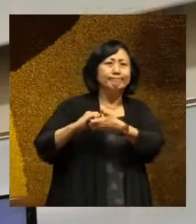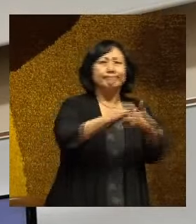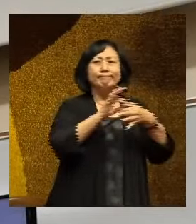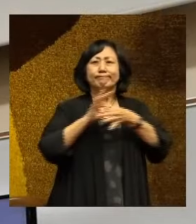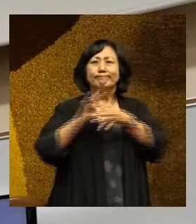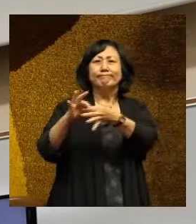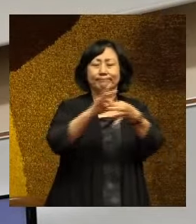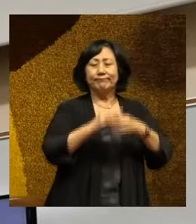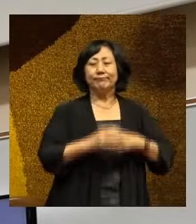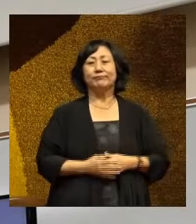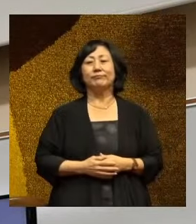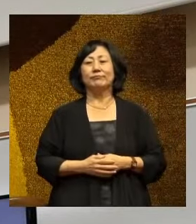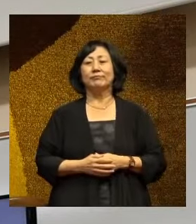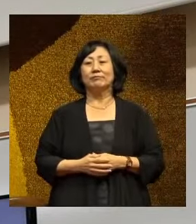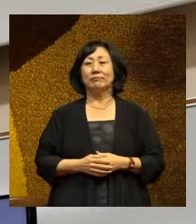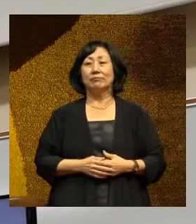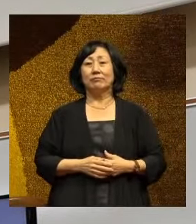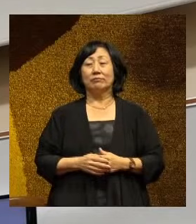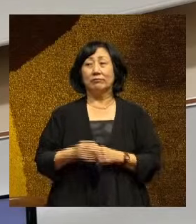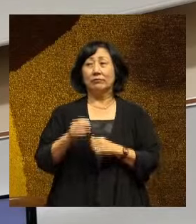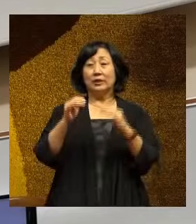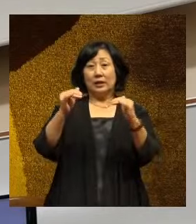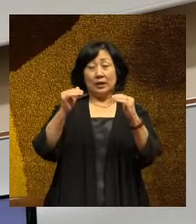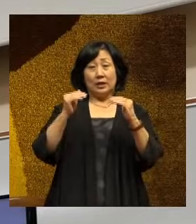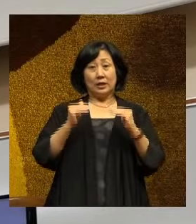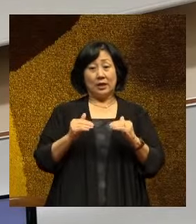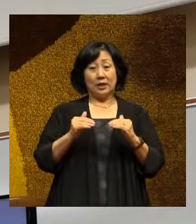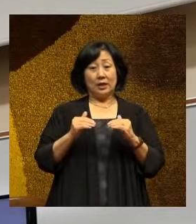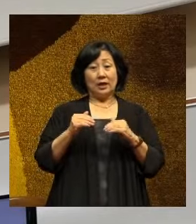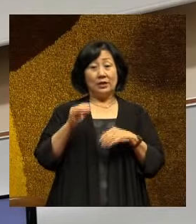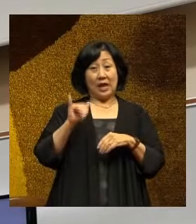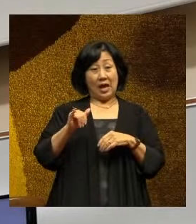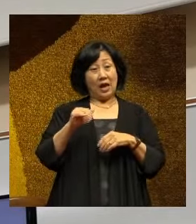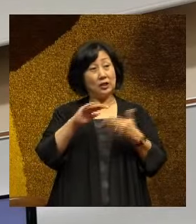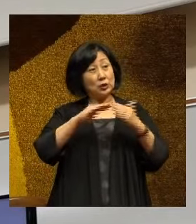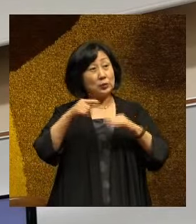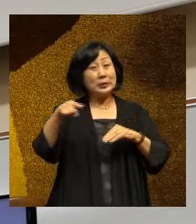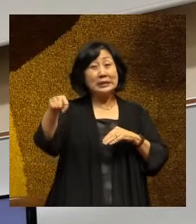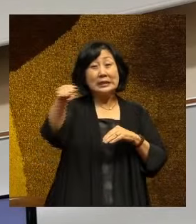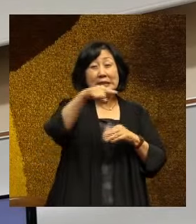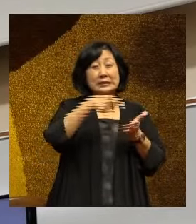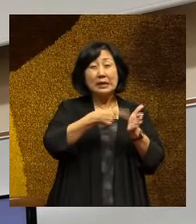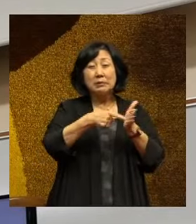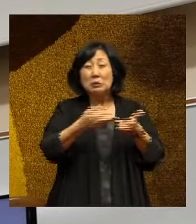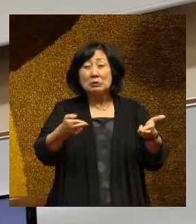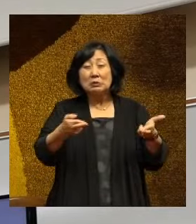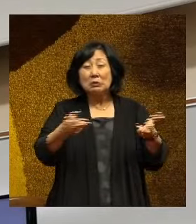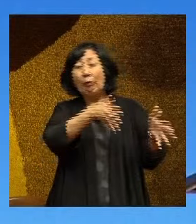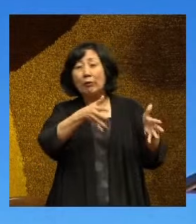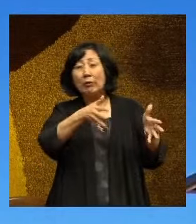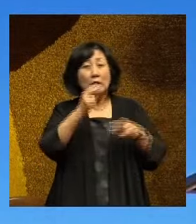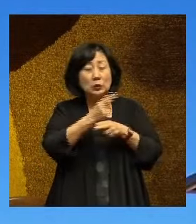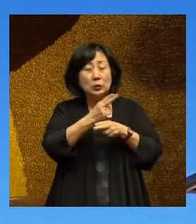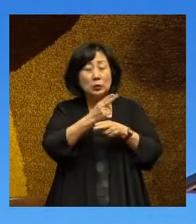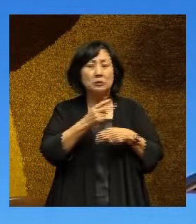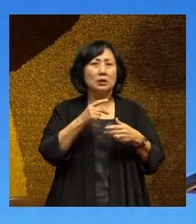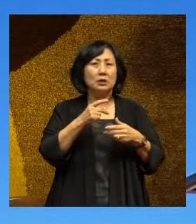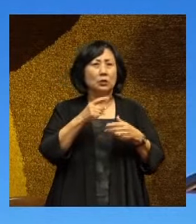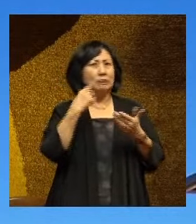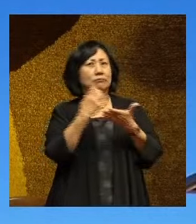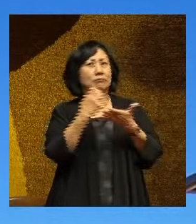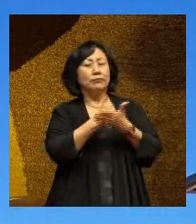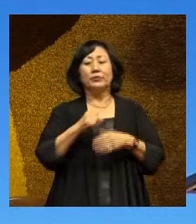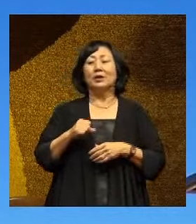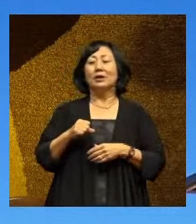And it's time to retool our underutilized community resources. For generations, our public